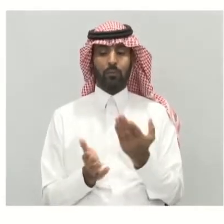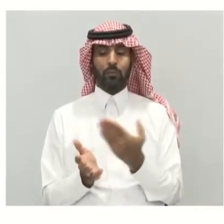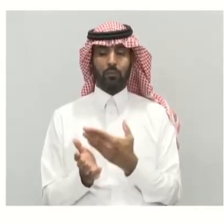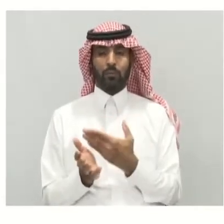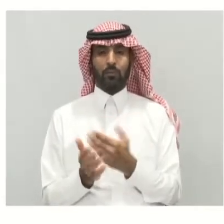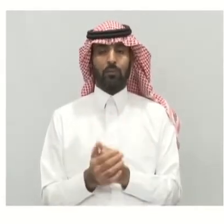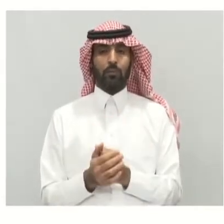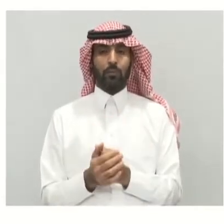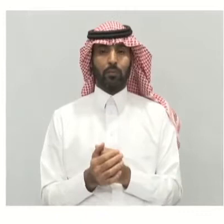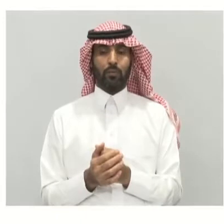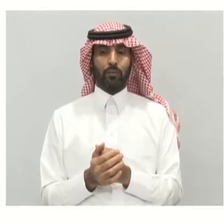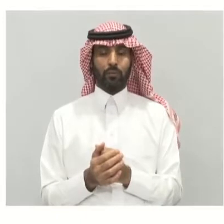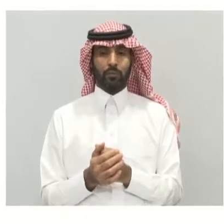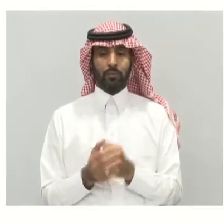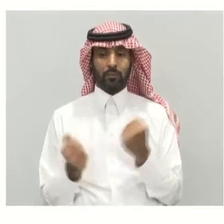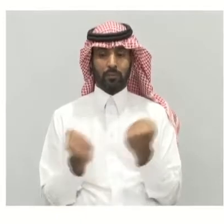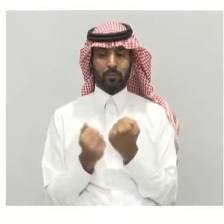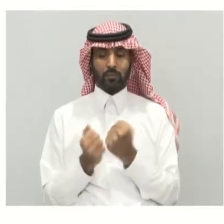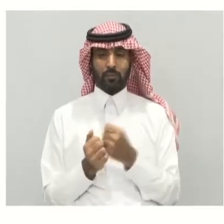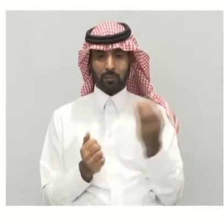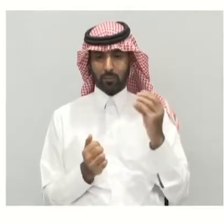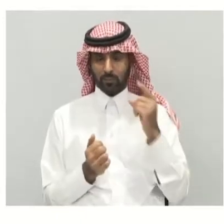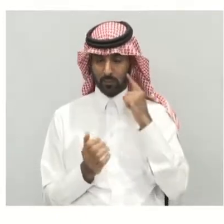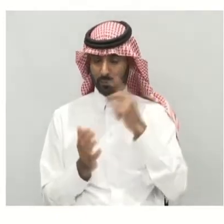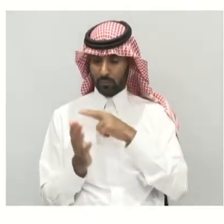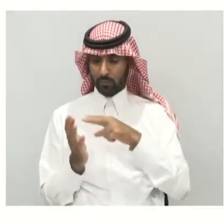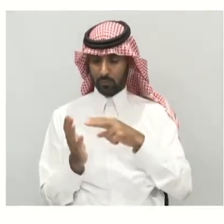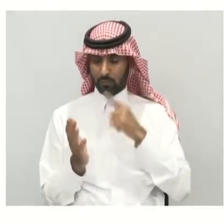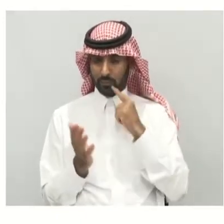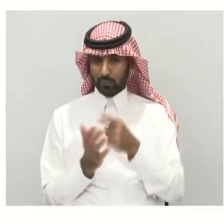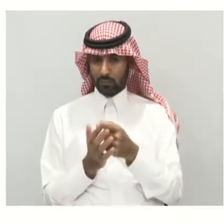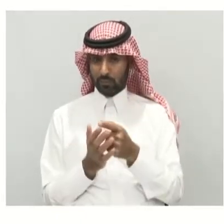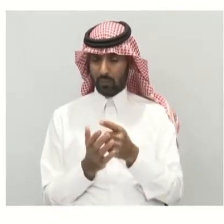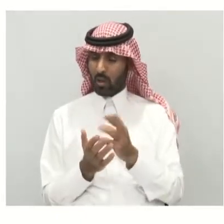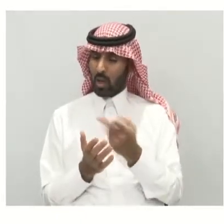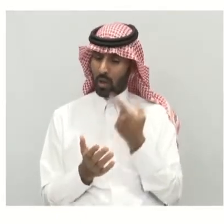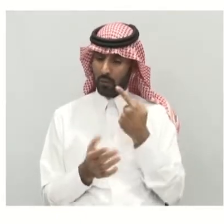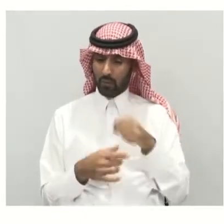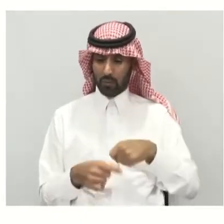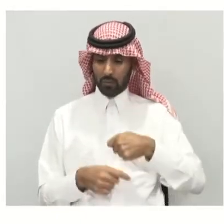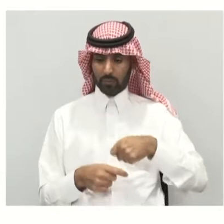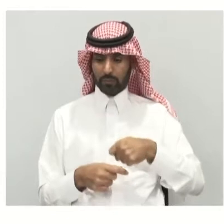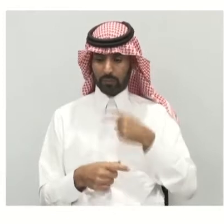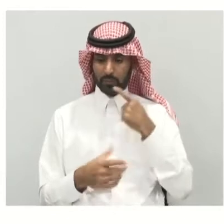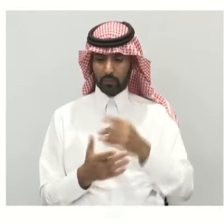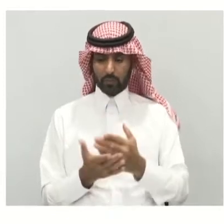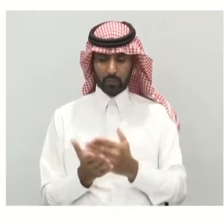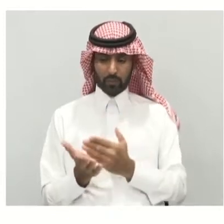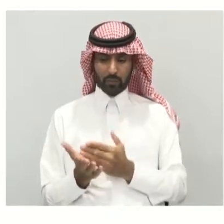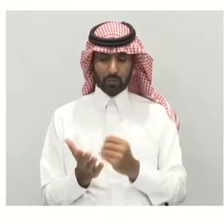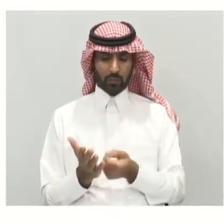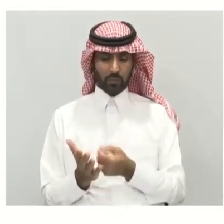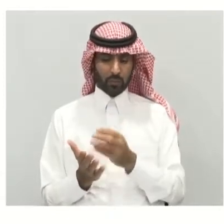have an exercise C, write a recipe. Do you remember when we wrote recipes in our lessons